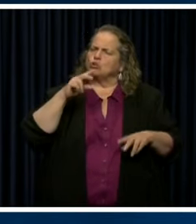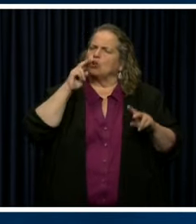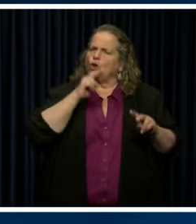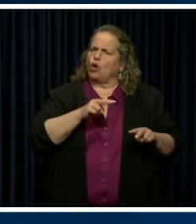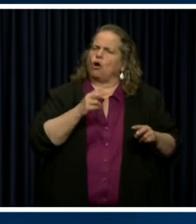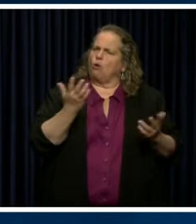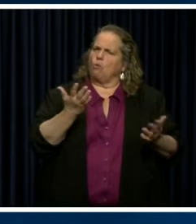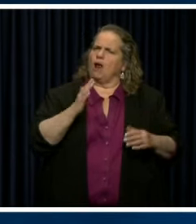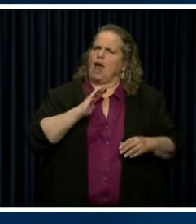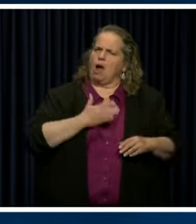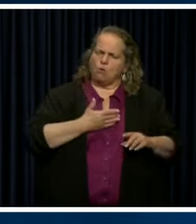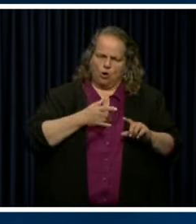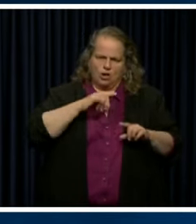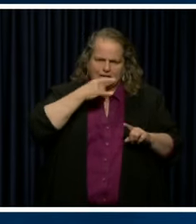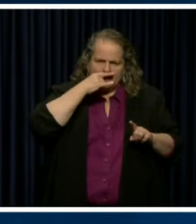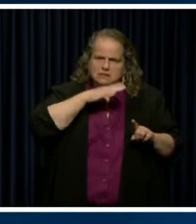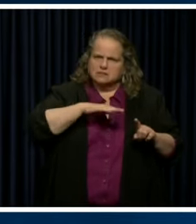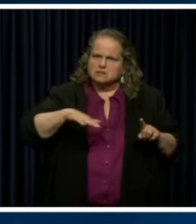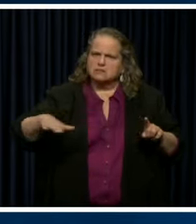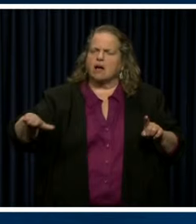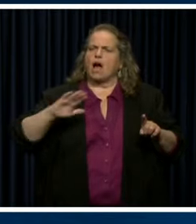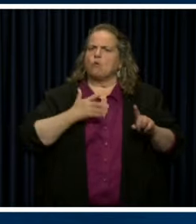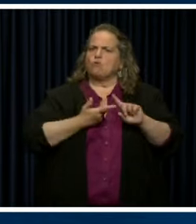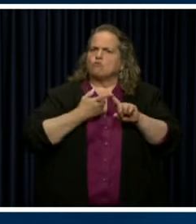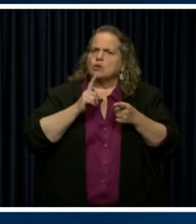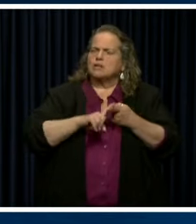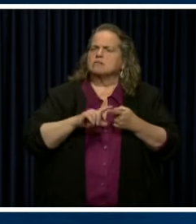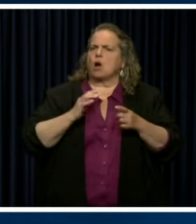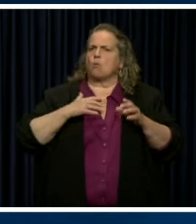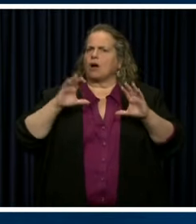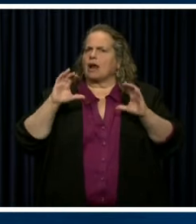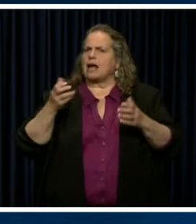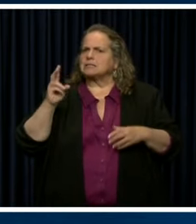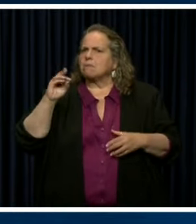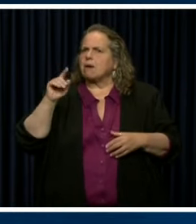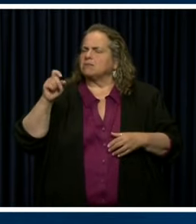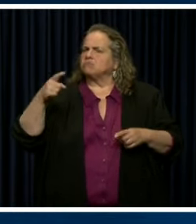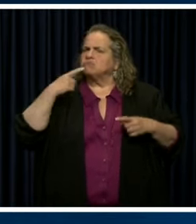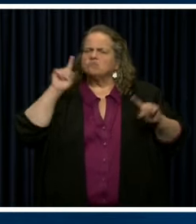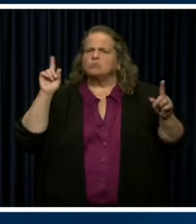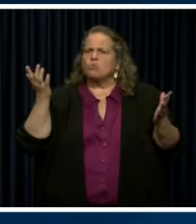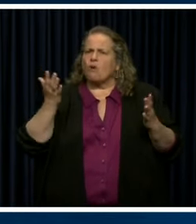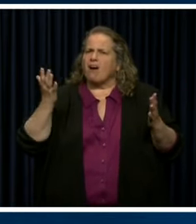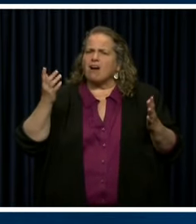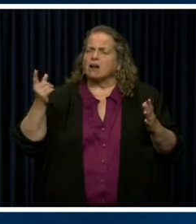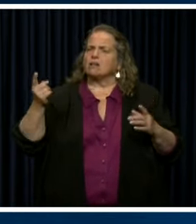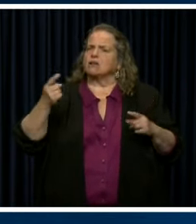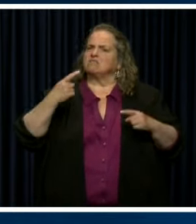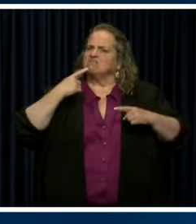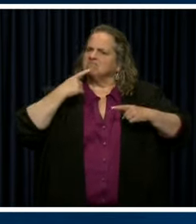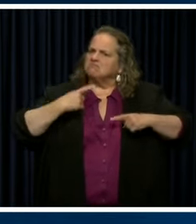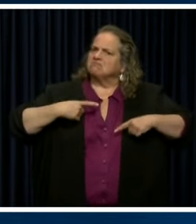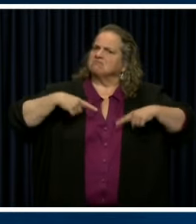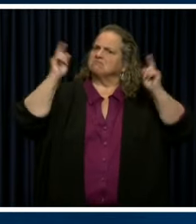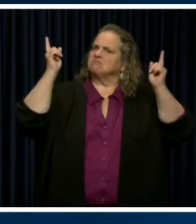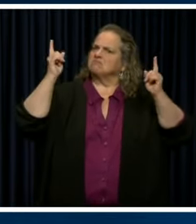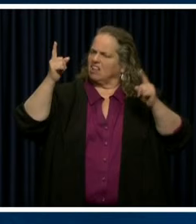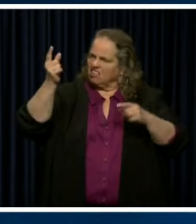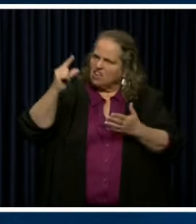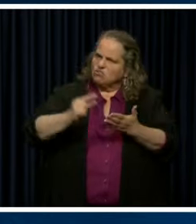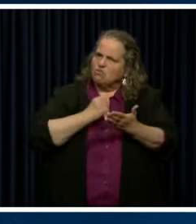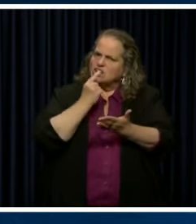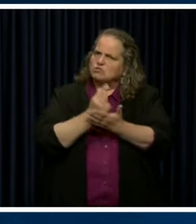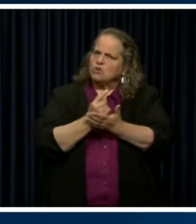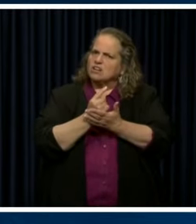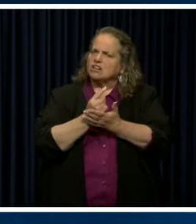kids or our friends or our classmates have done, that they have risen to that level, that they have passed